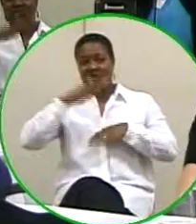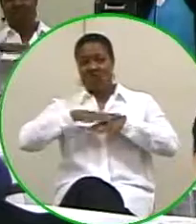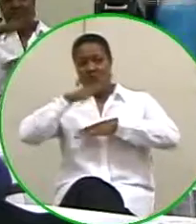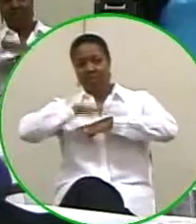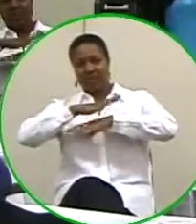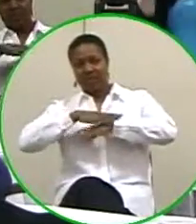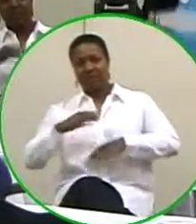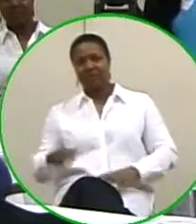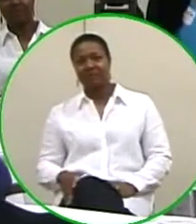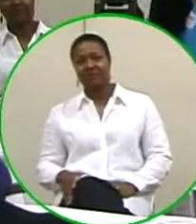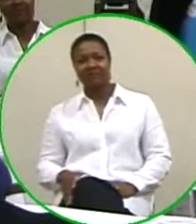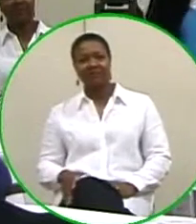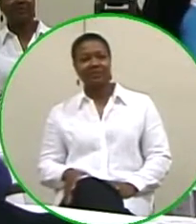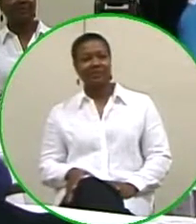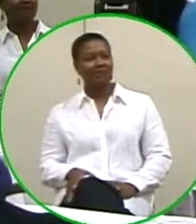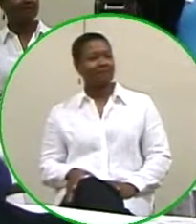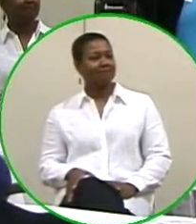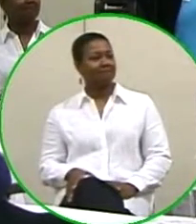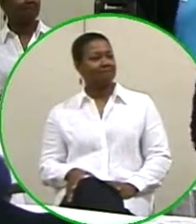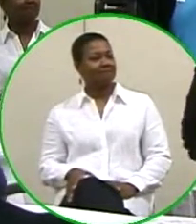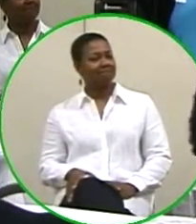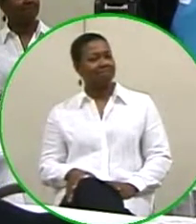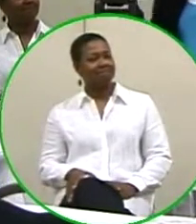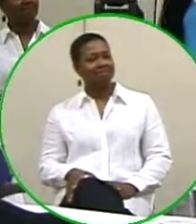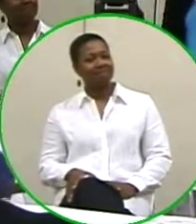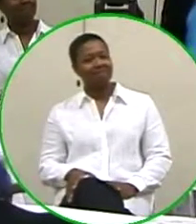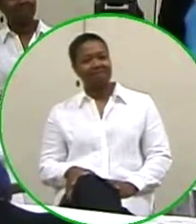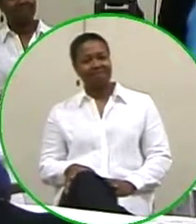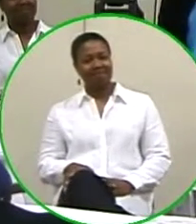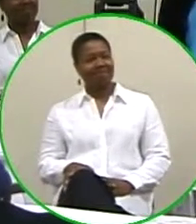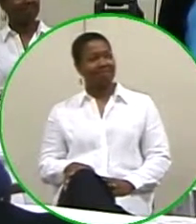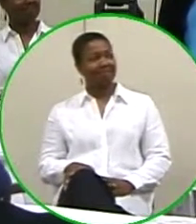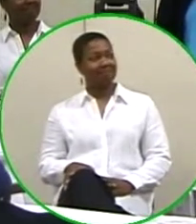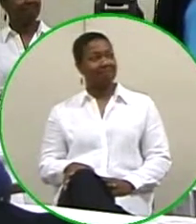you bring the mic over? Oh, here we go. Do this.